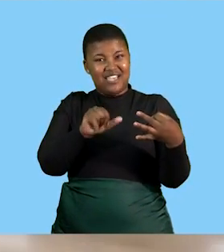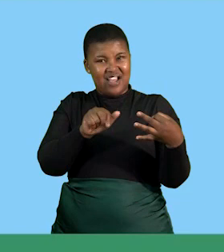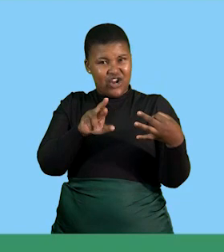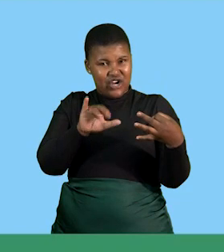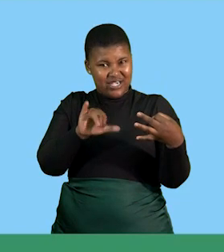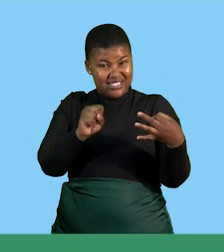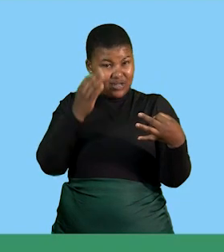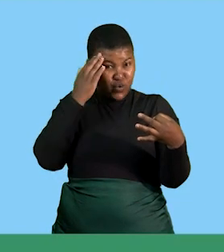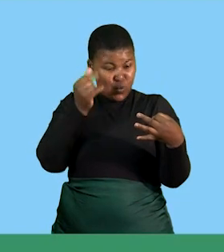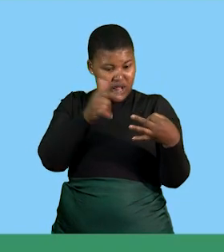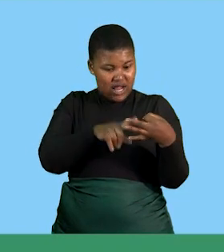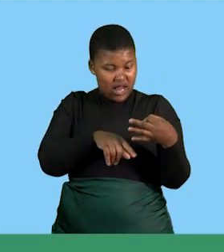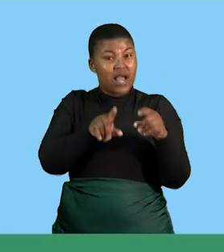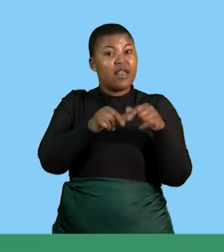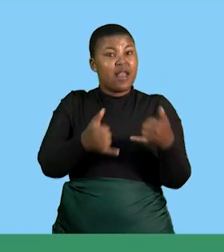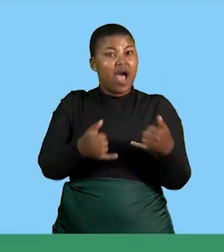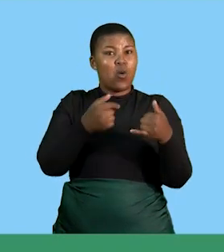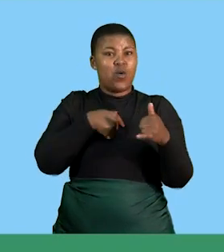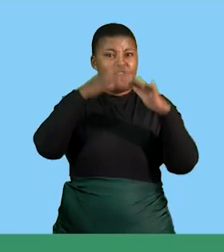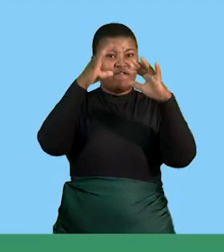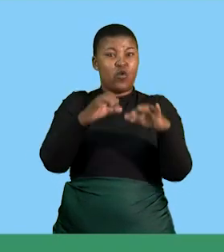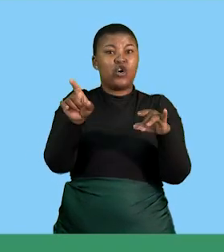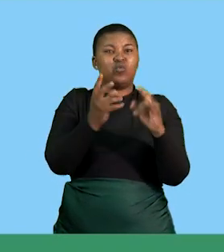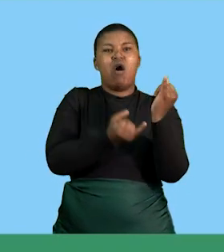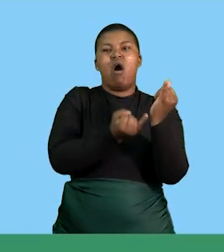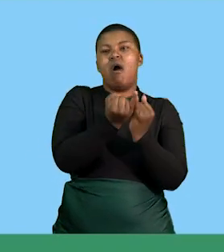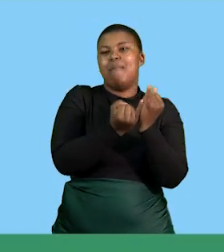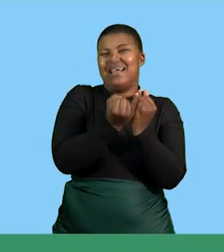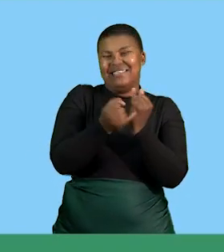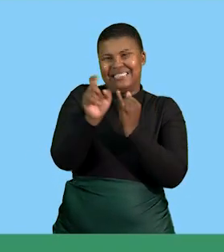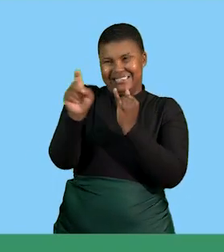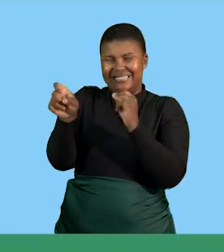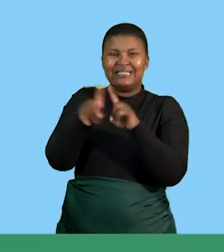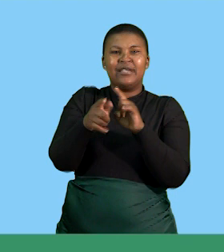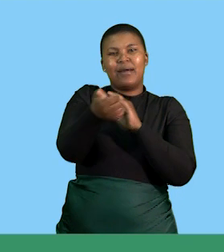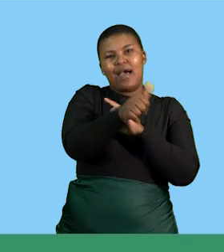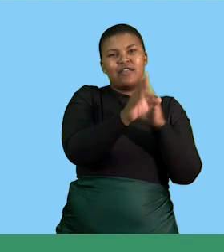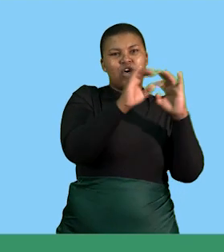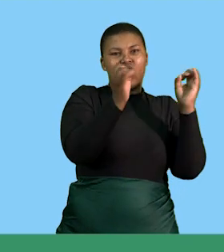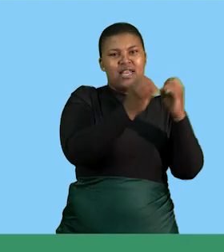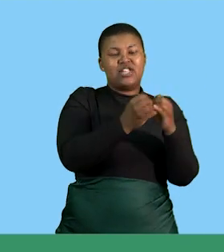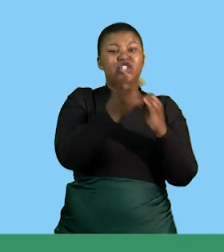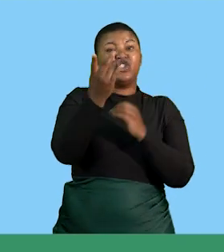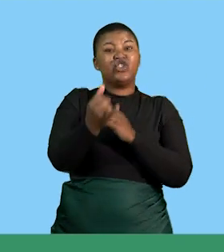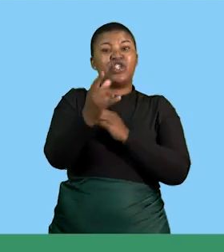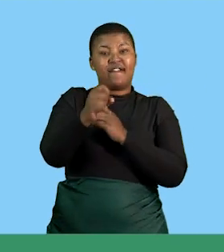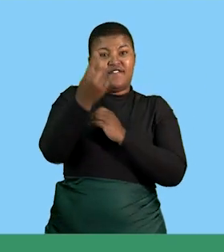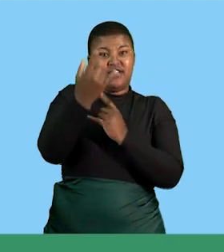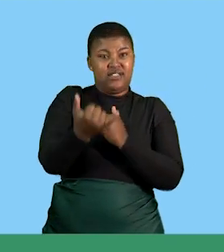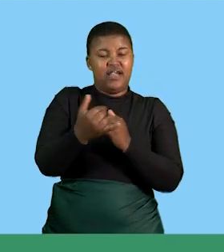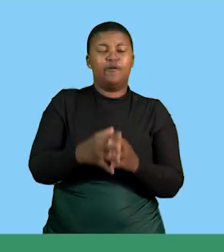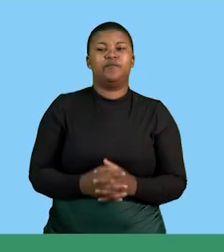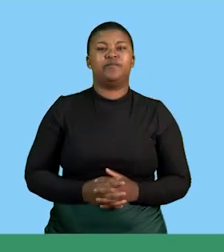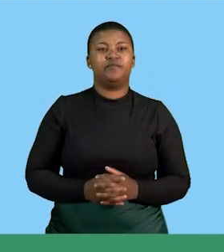two, and those are the competitors and the other organizations. So let's take a look at our first one for this lesson,